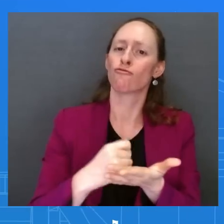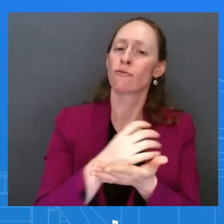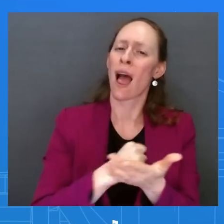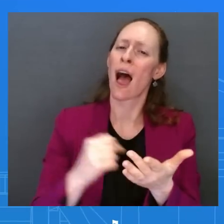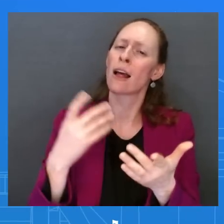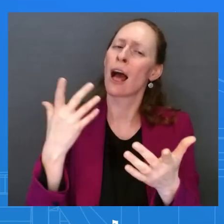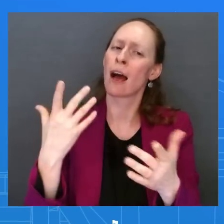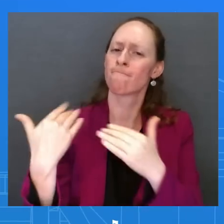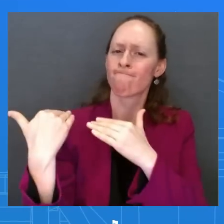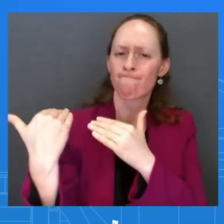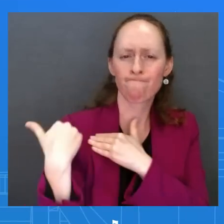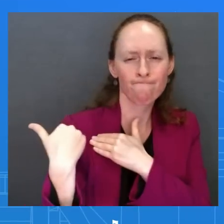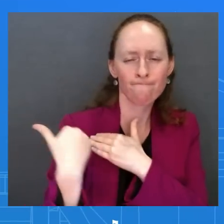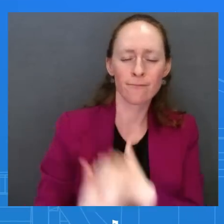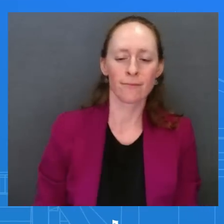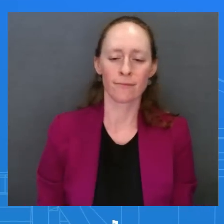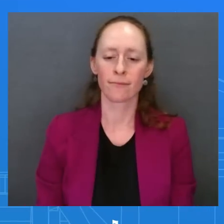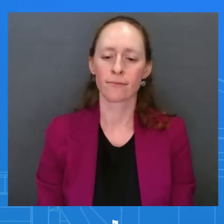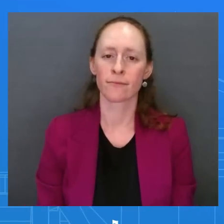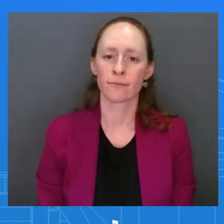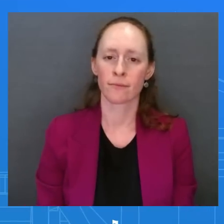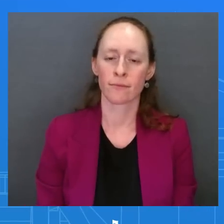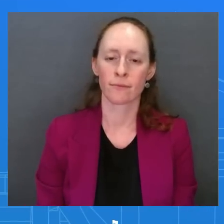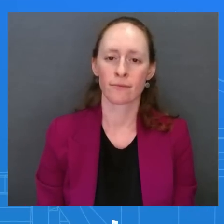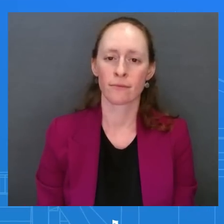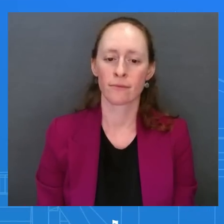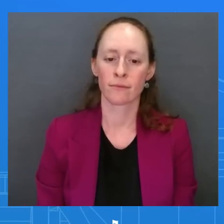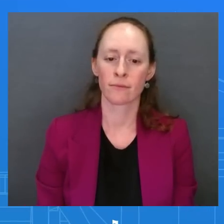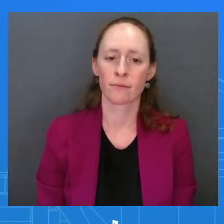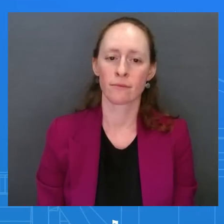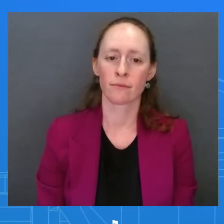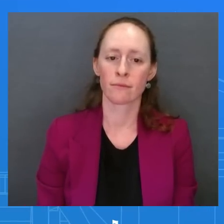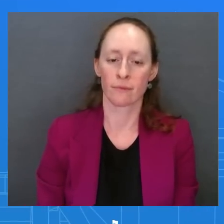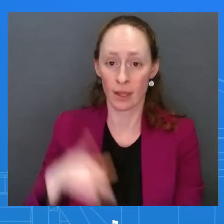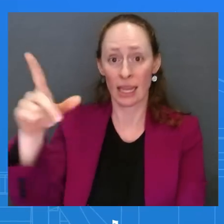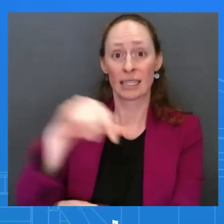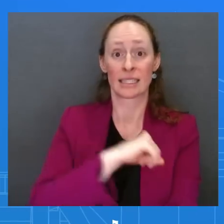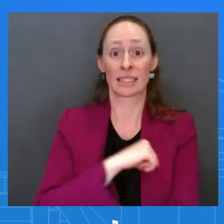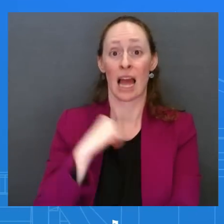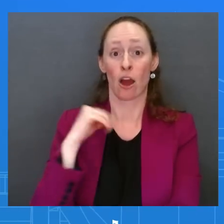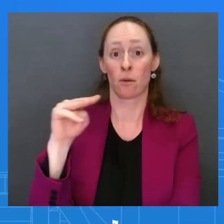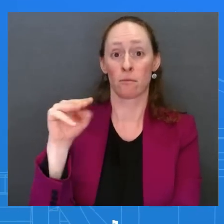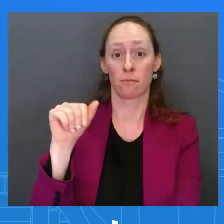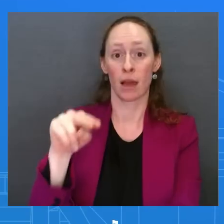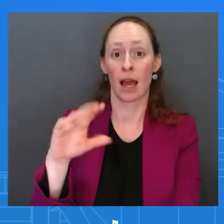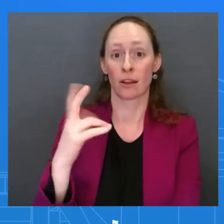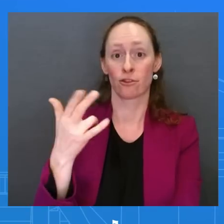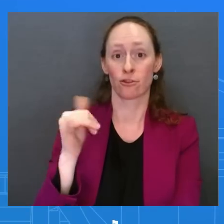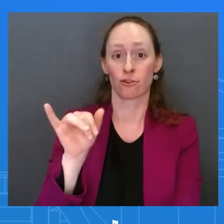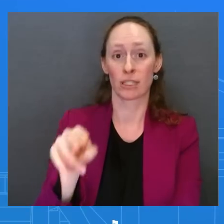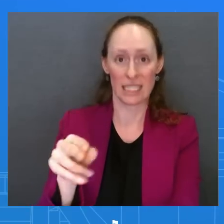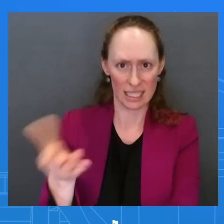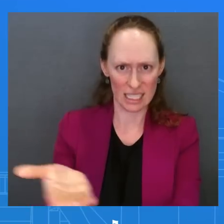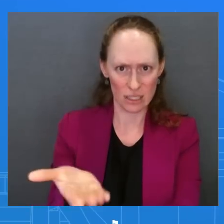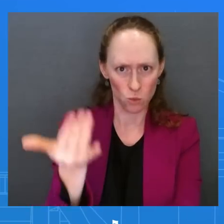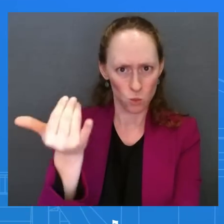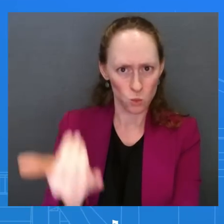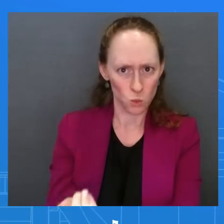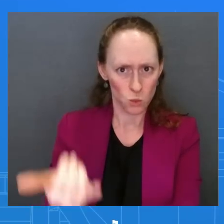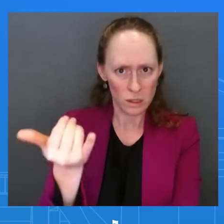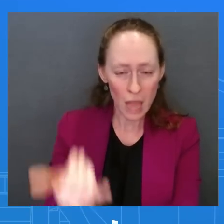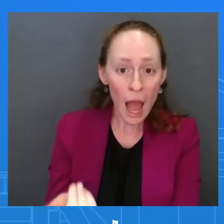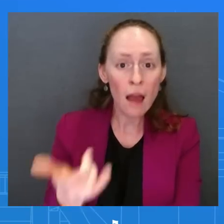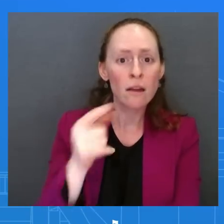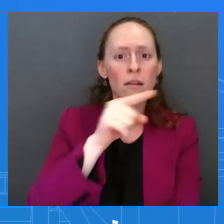here earlier today. Was there any engagement by the president or anyone else, senior staff,